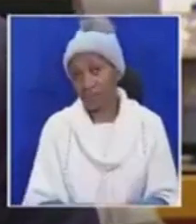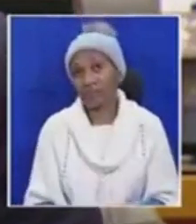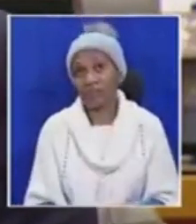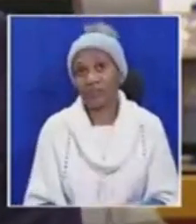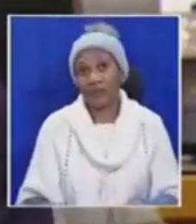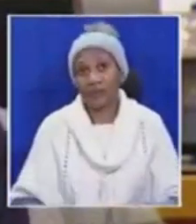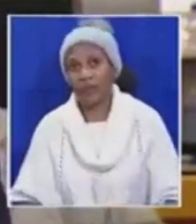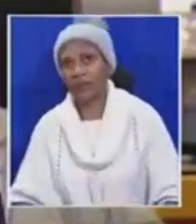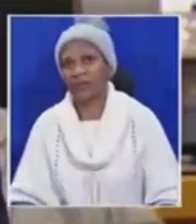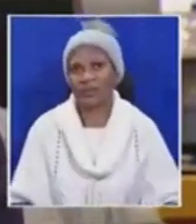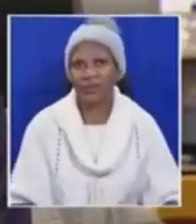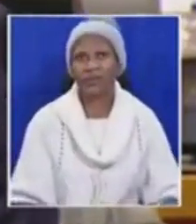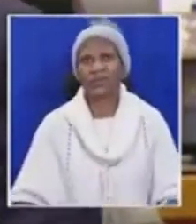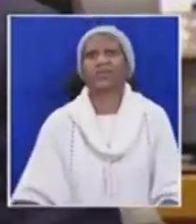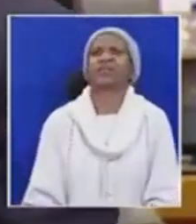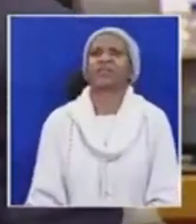of a...